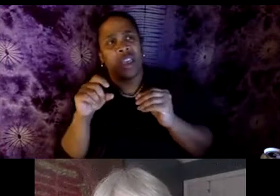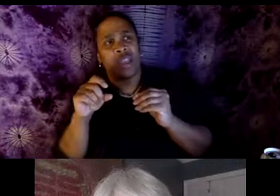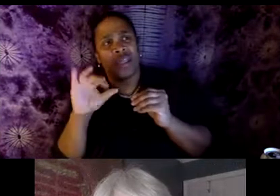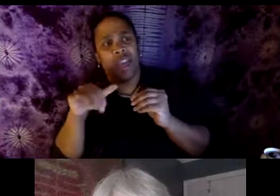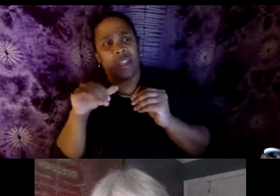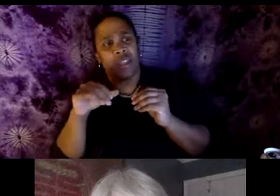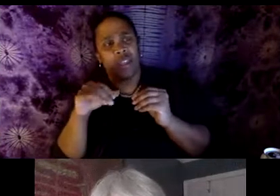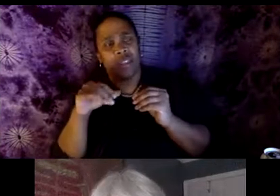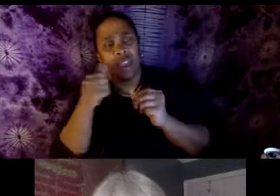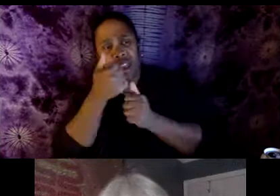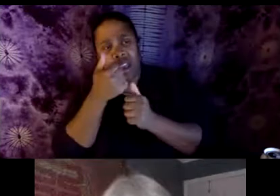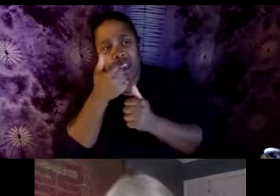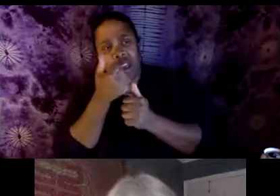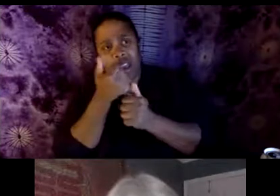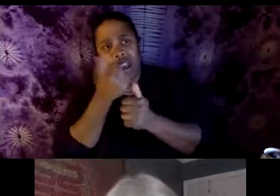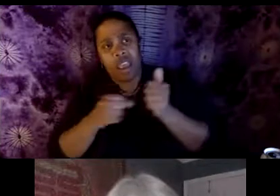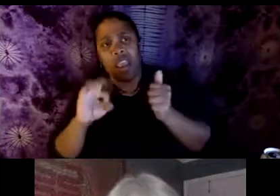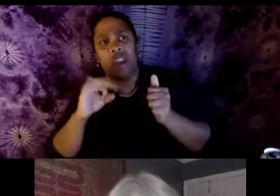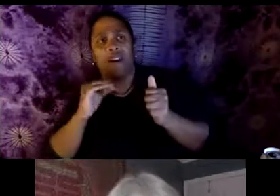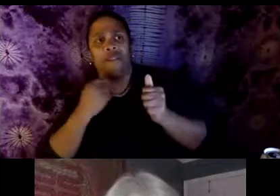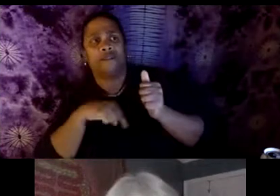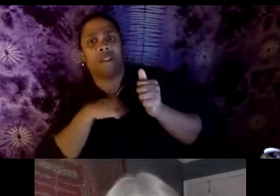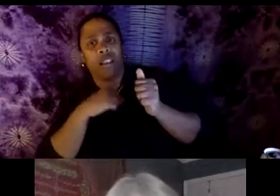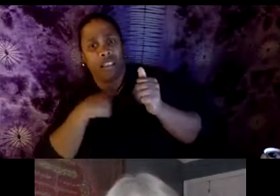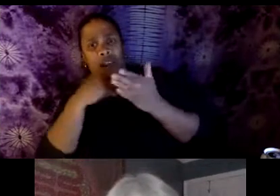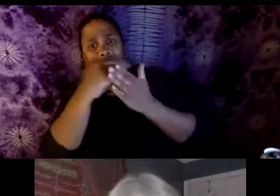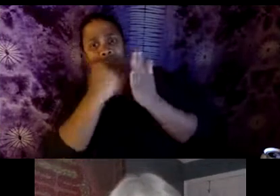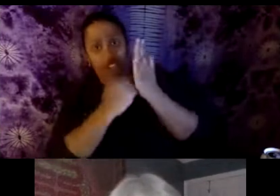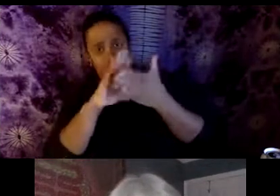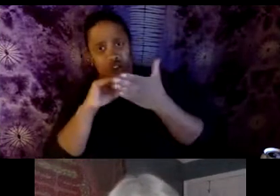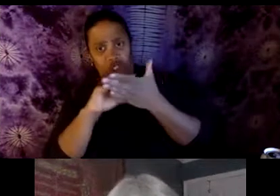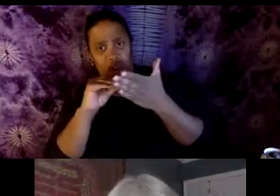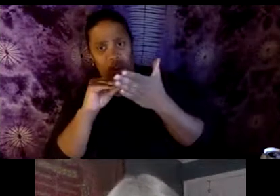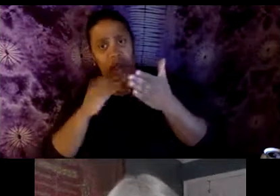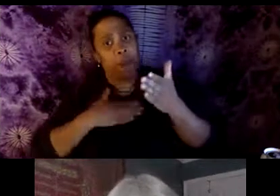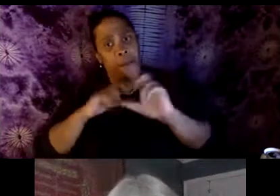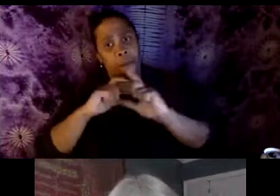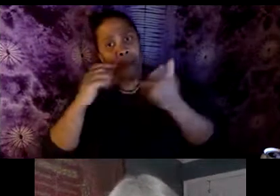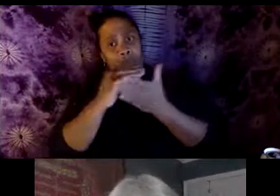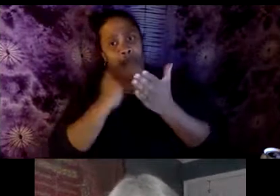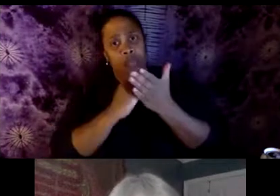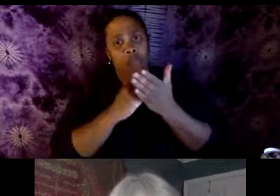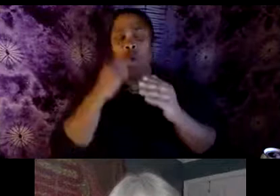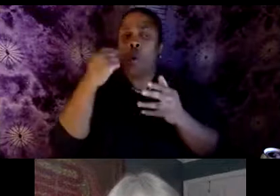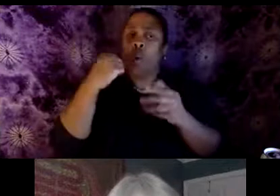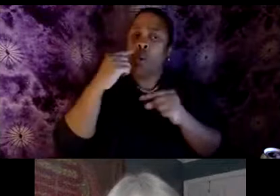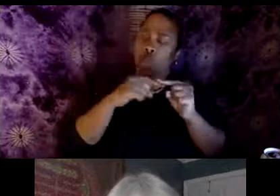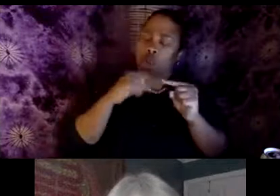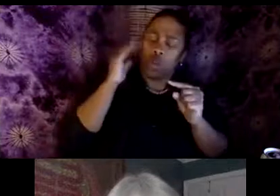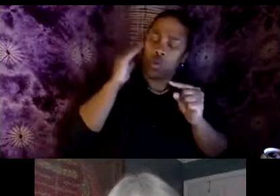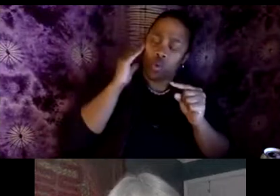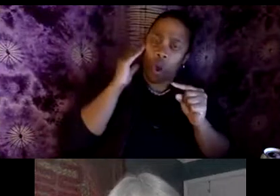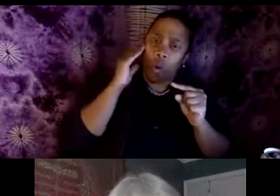I mentioned earlier that the big lesson I had was that once you know what you're dealing with and you can identify the patterns